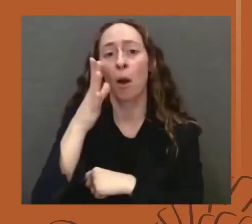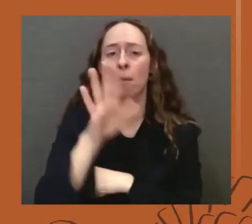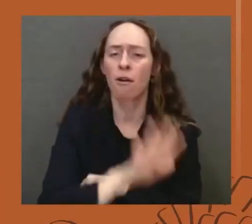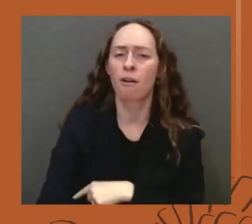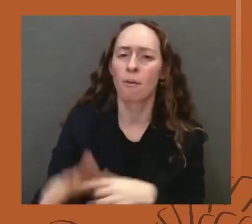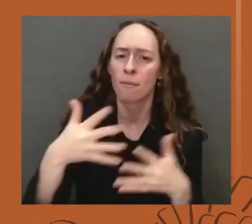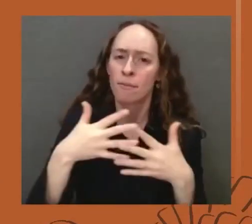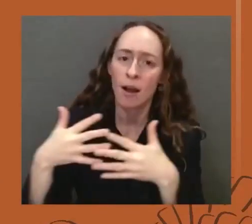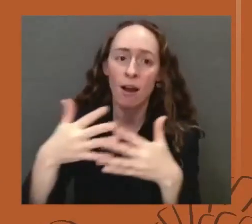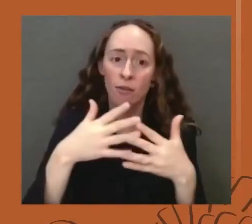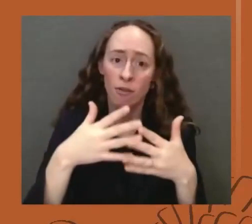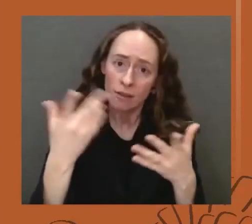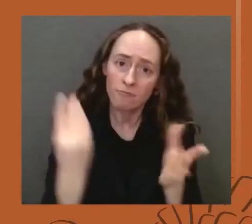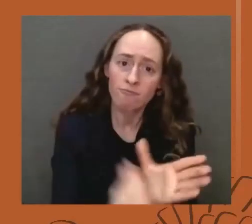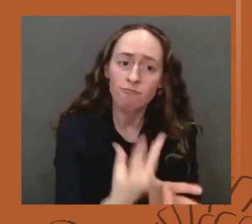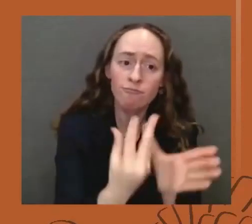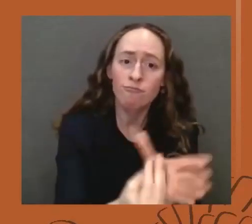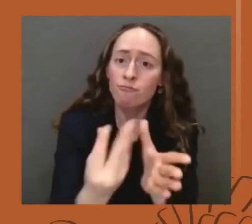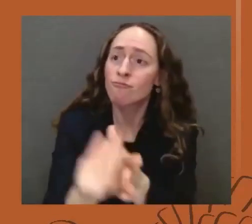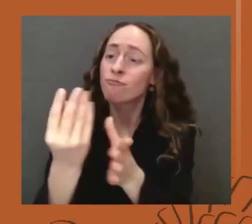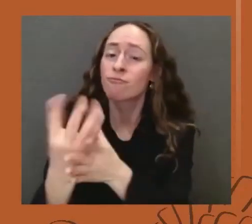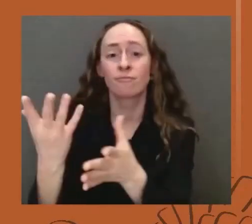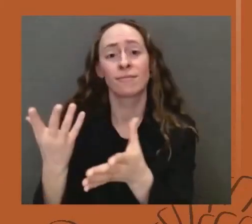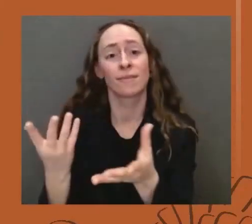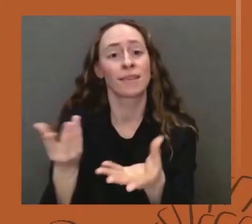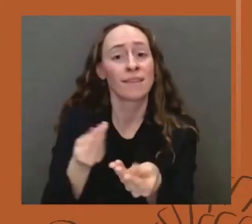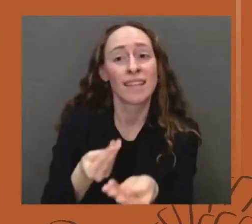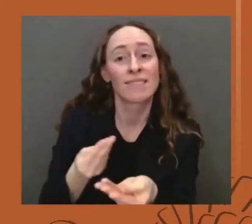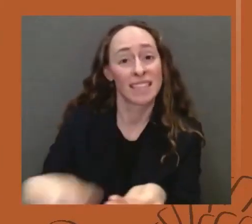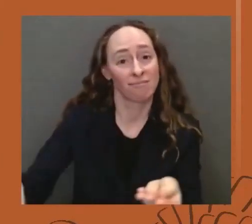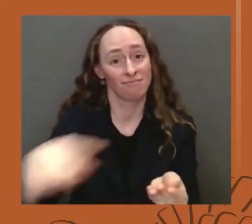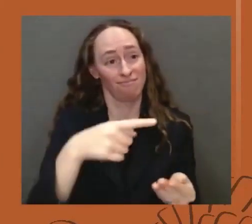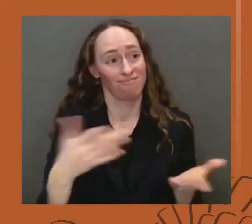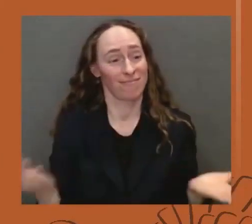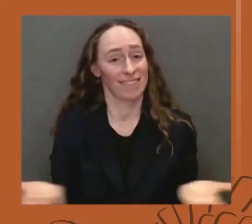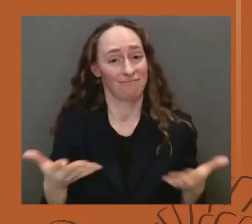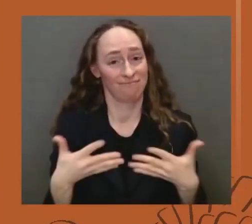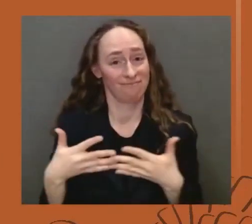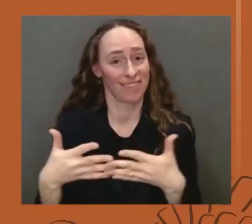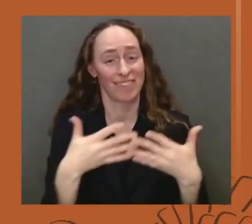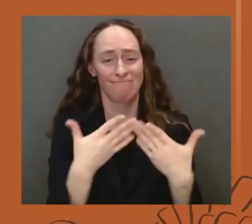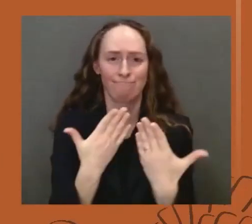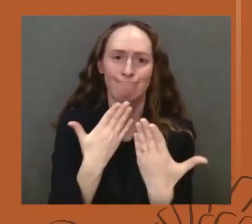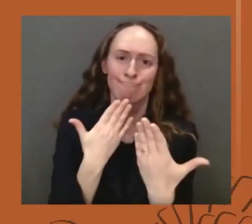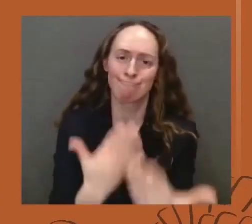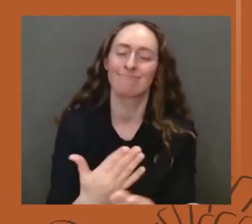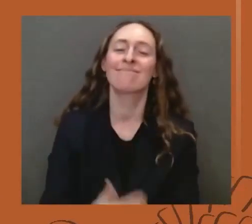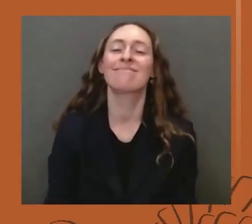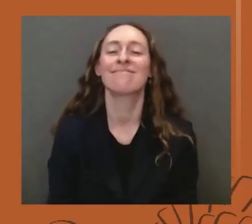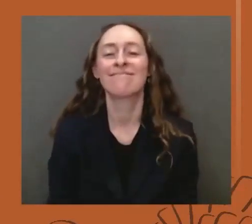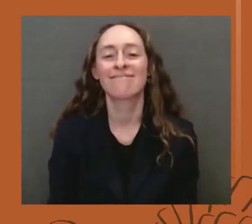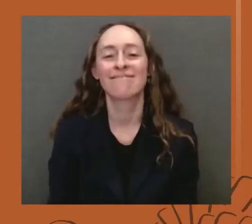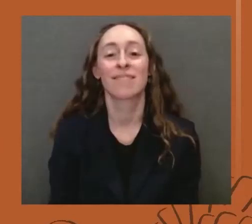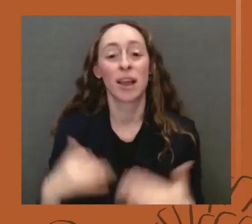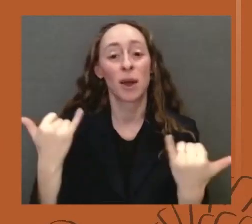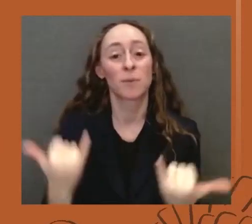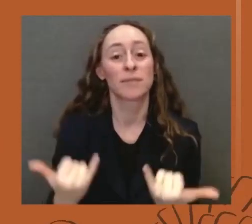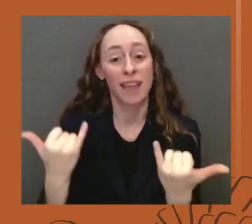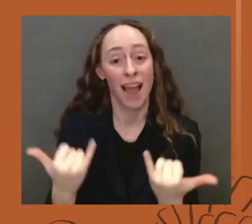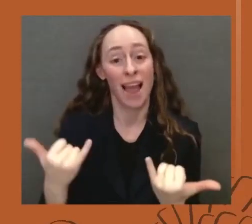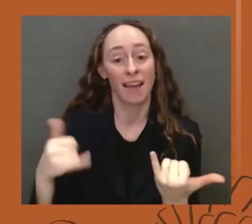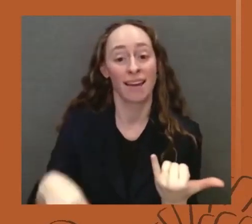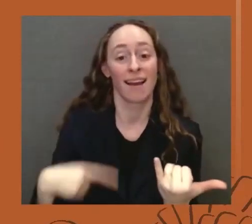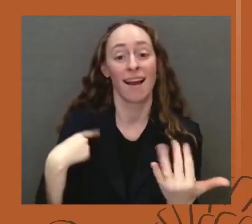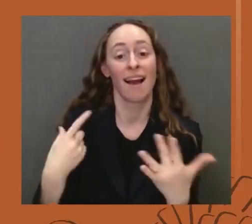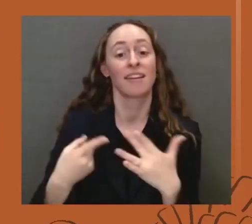and Pardon marks the unofficial start of the holiday season. We're here in Washington, a time to share joy and gratitude